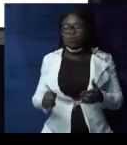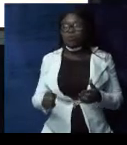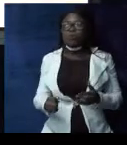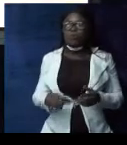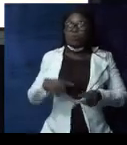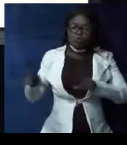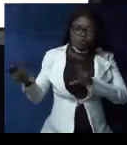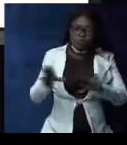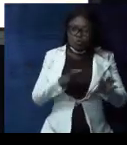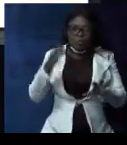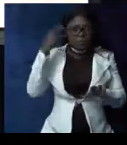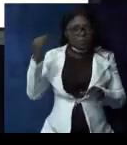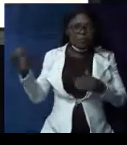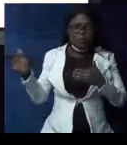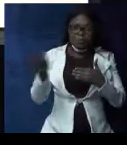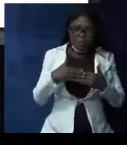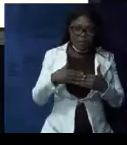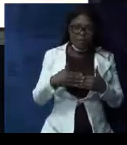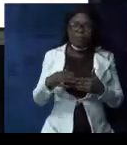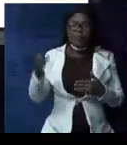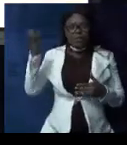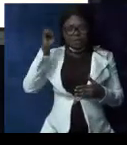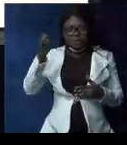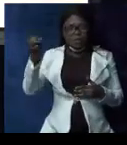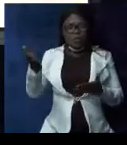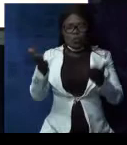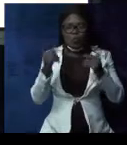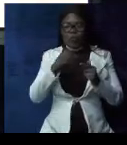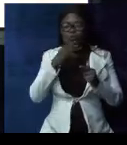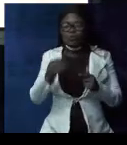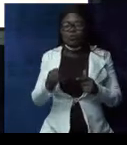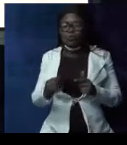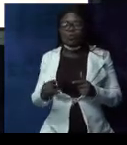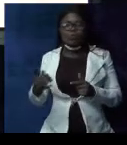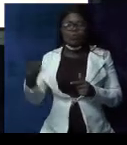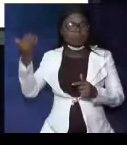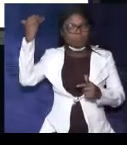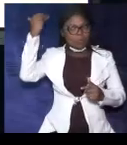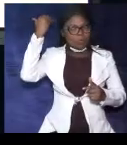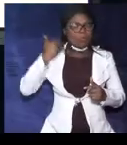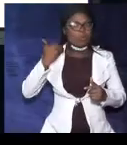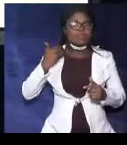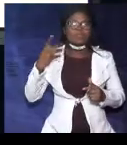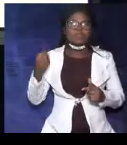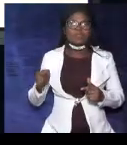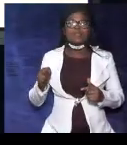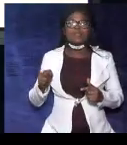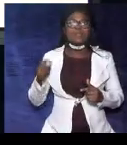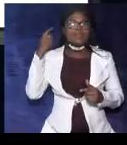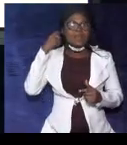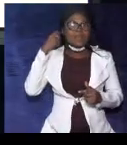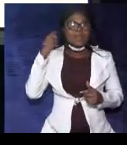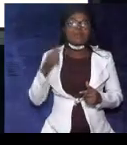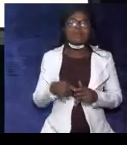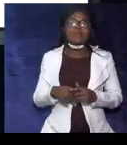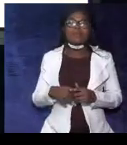revenge, in an attempt, he wanted to slash off a part of John's left ear. You know what